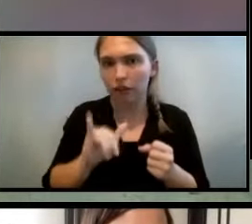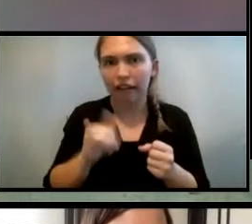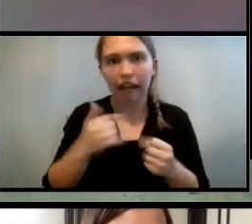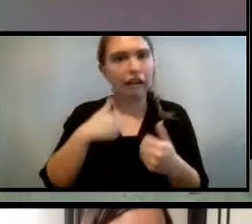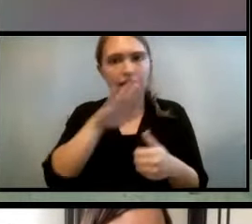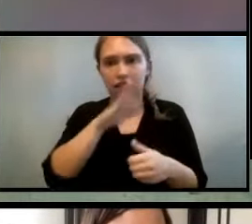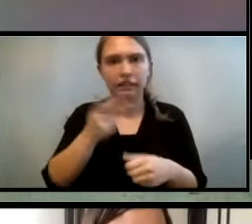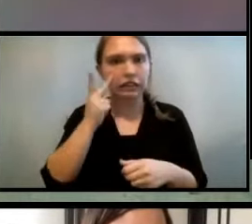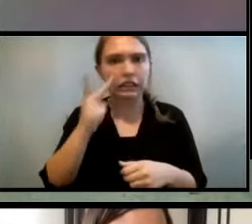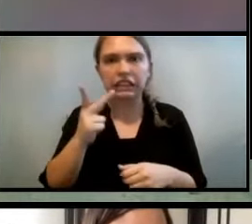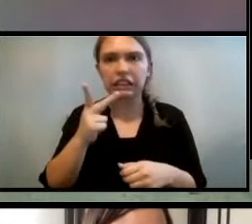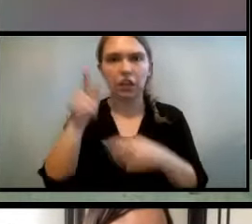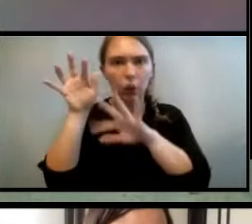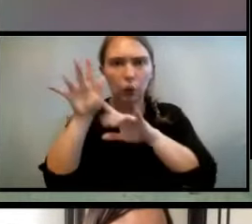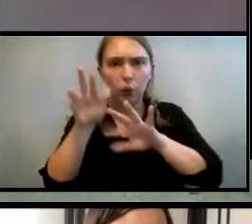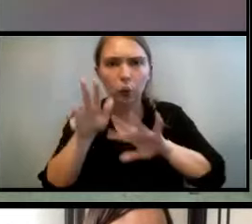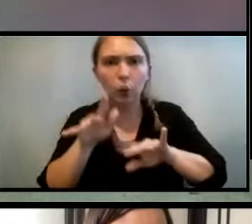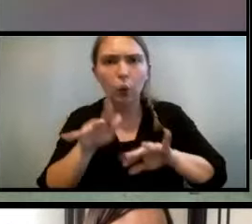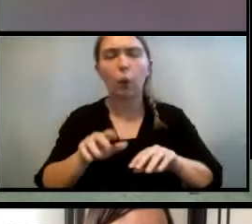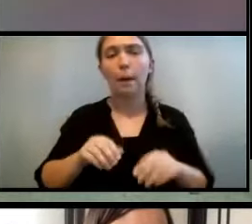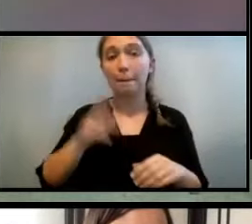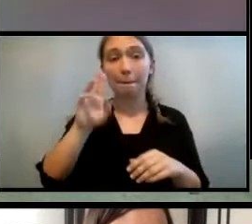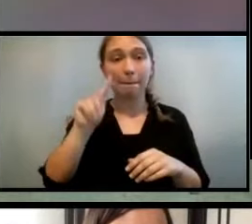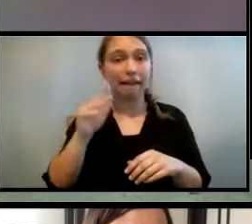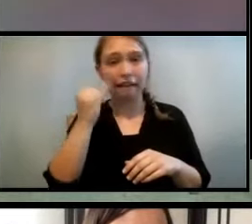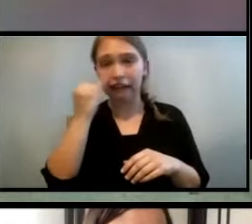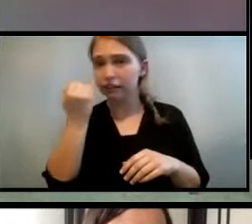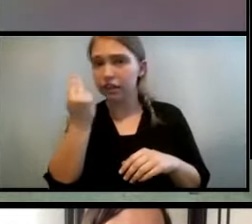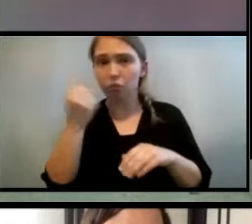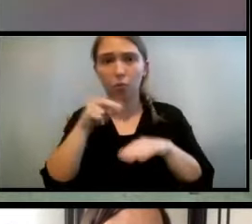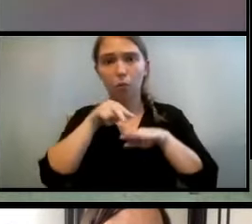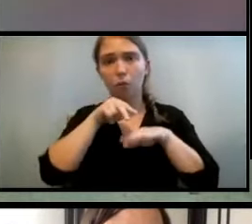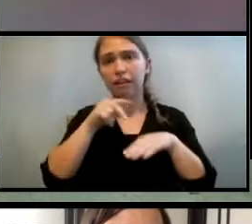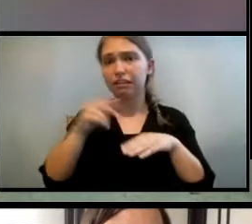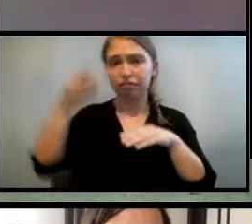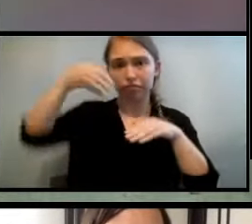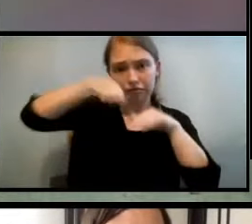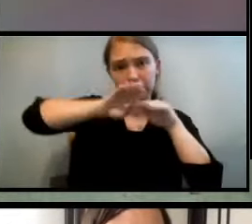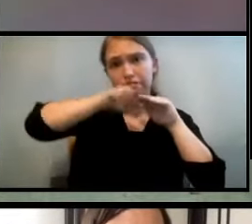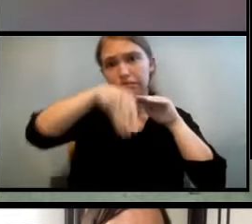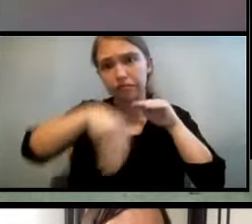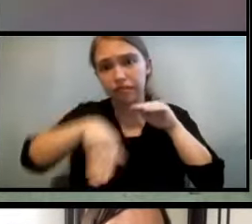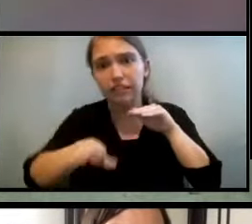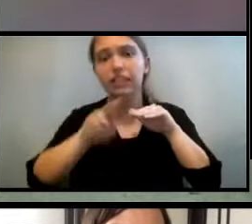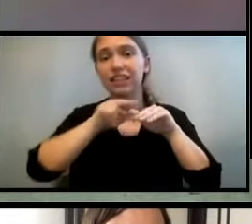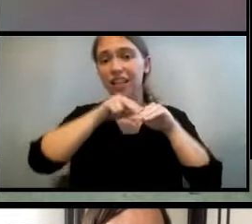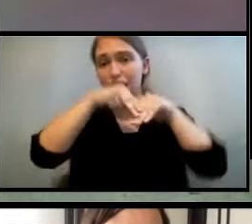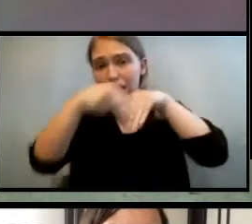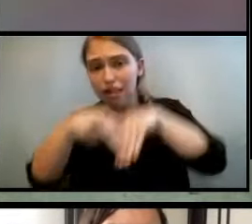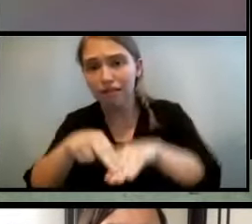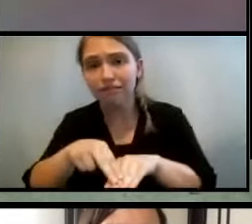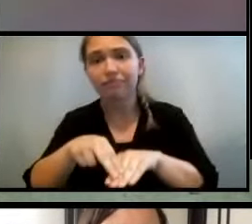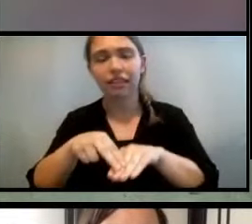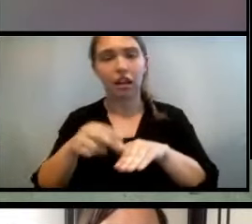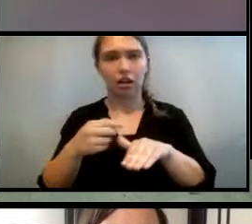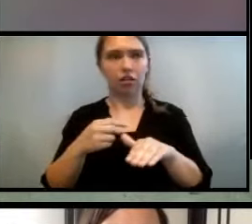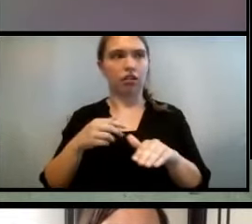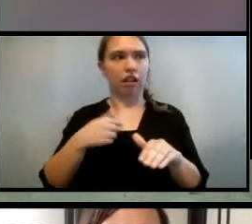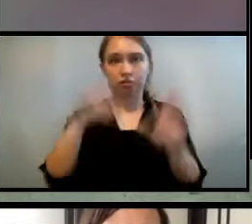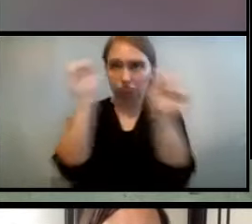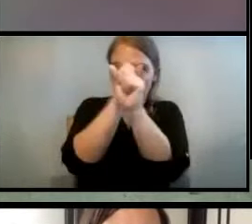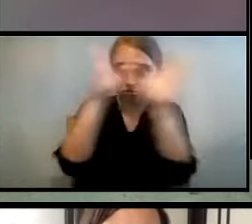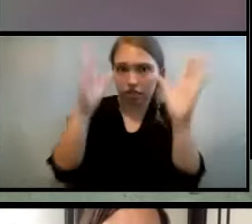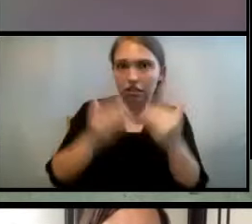But, you know, somebody's like sledding down a hill and I'm like, okay, I'm rolling with this. But when I talk about, you know, eating